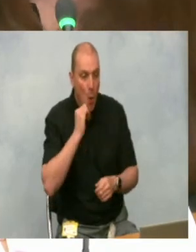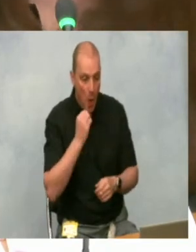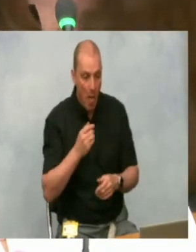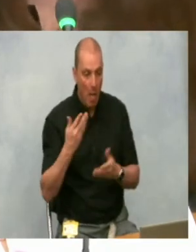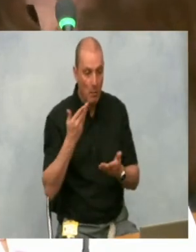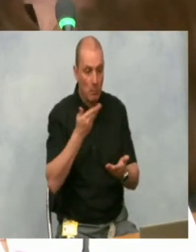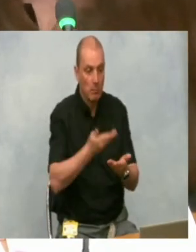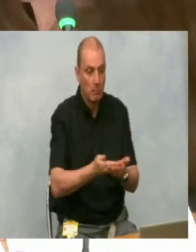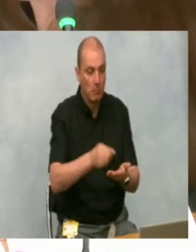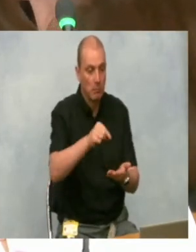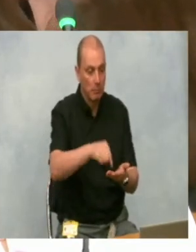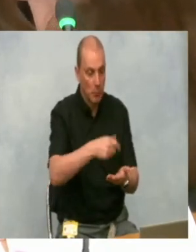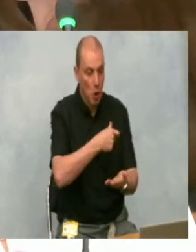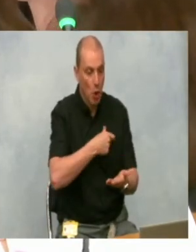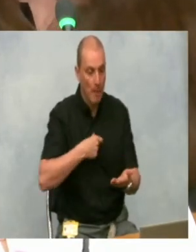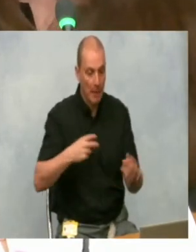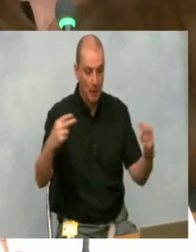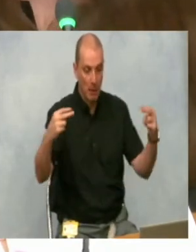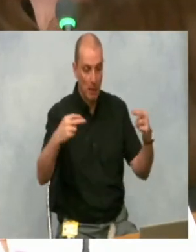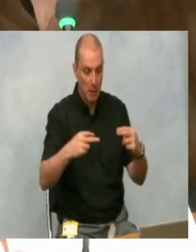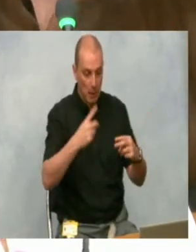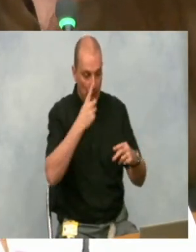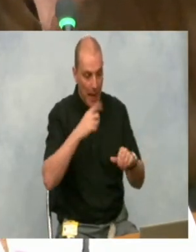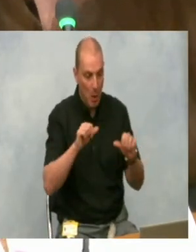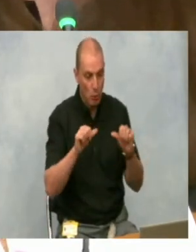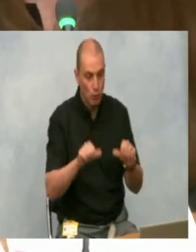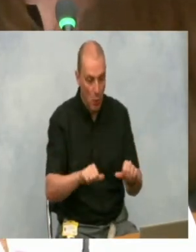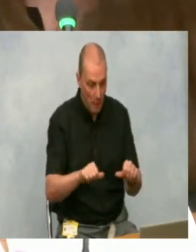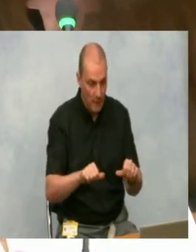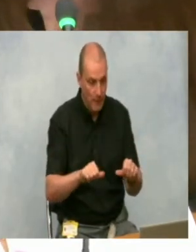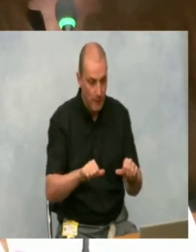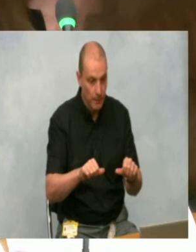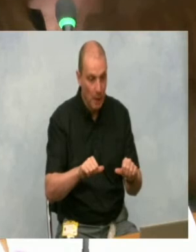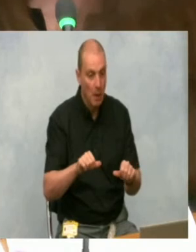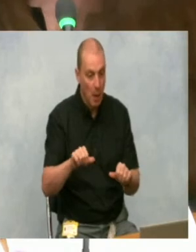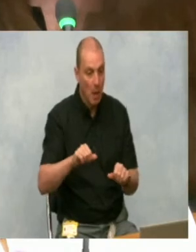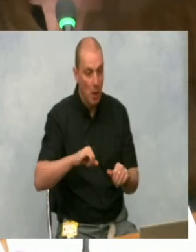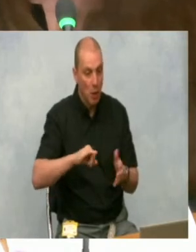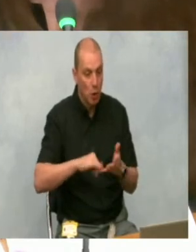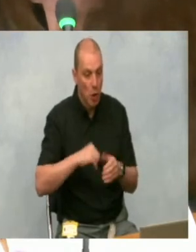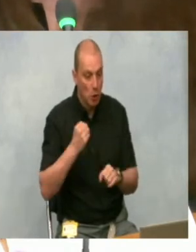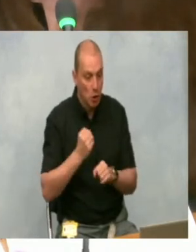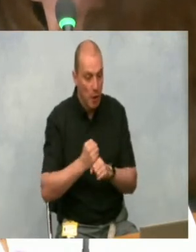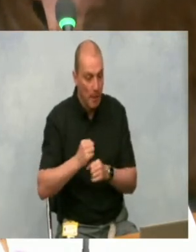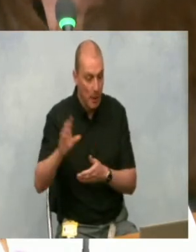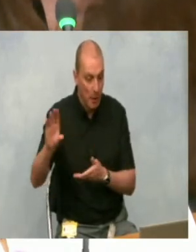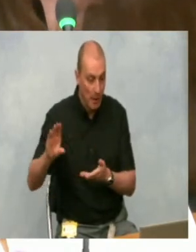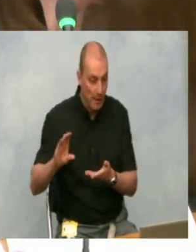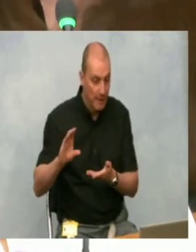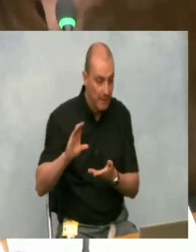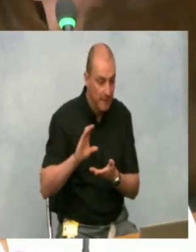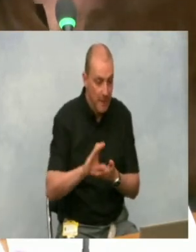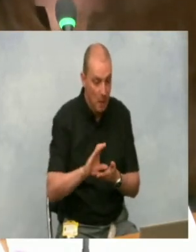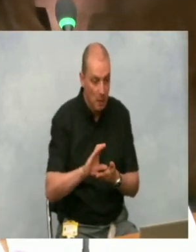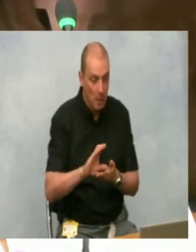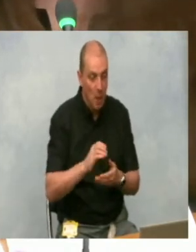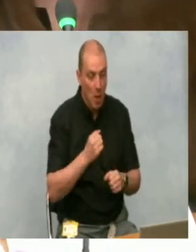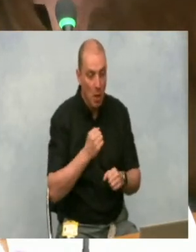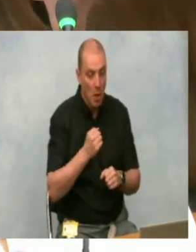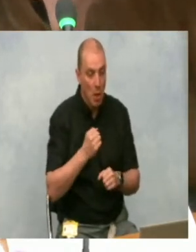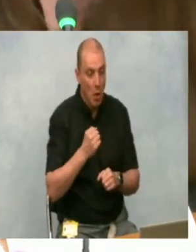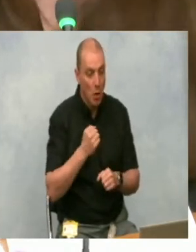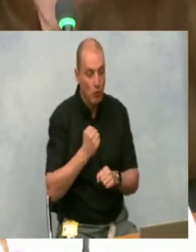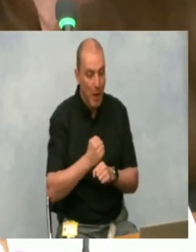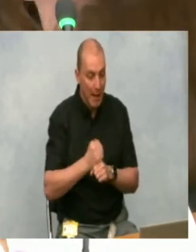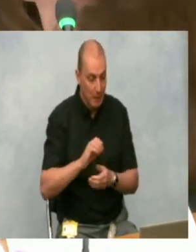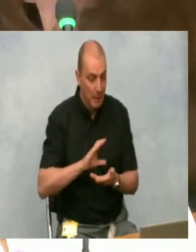and Technical Resources Committee for approval. Supported by government funding from the Scottish Government, or grant funding from the Scottish Government,